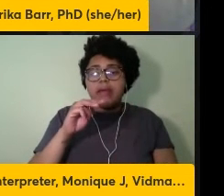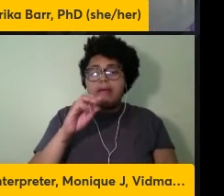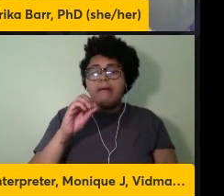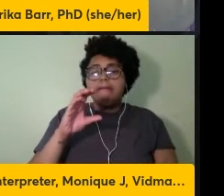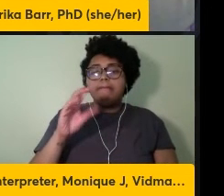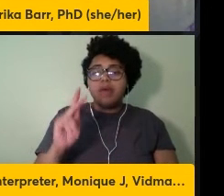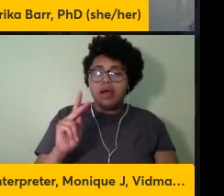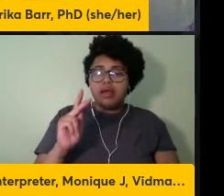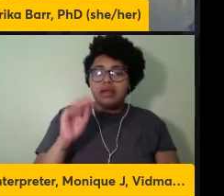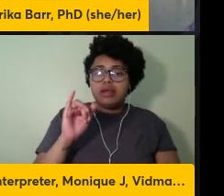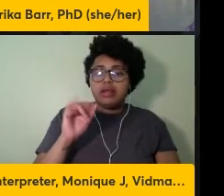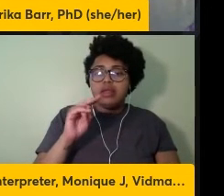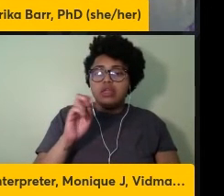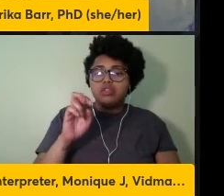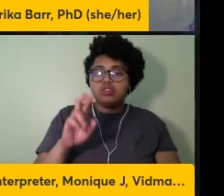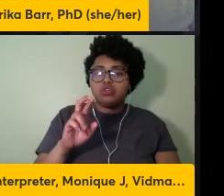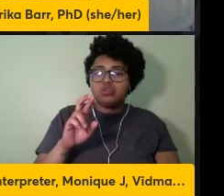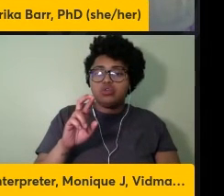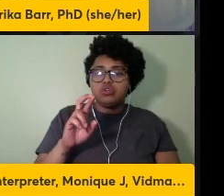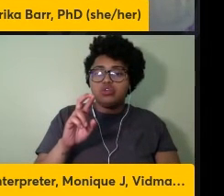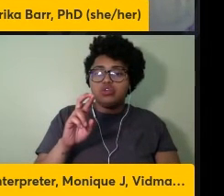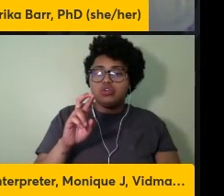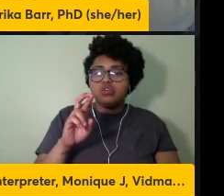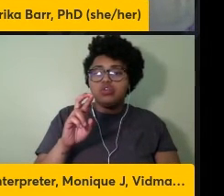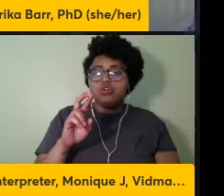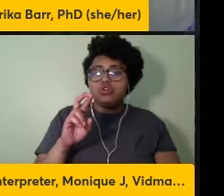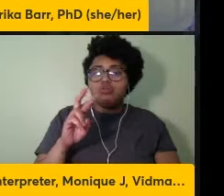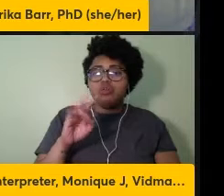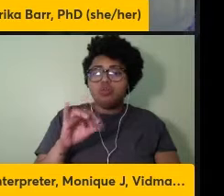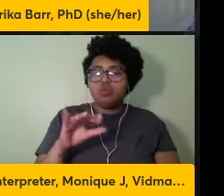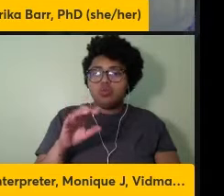to go over your CV and things of that nature.